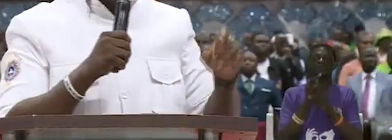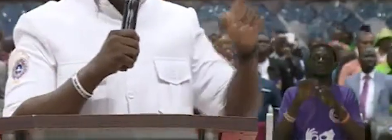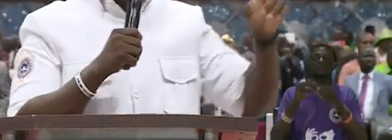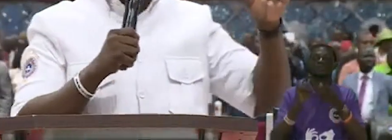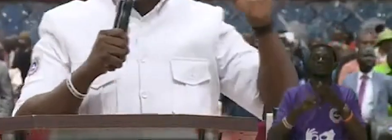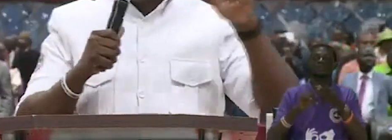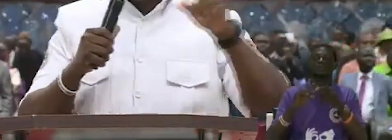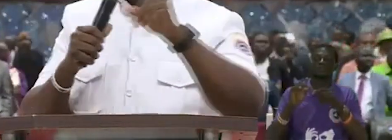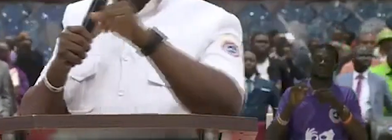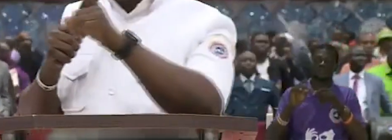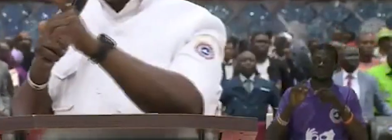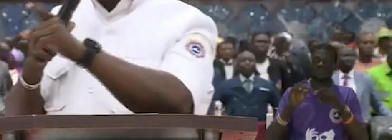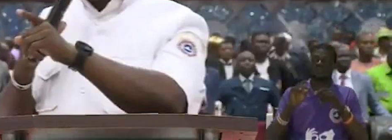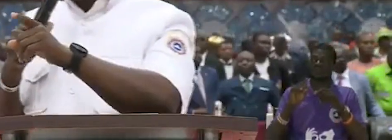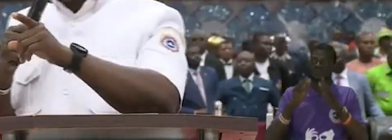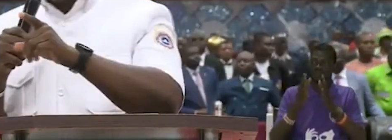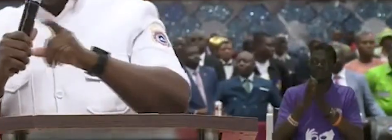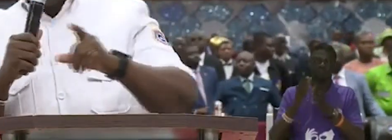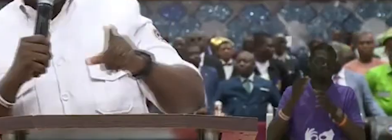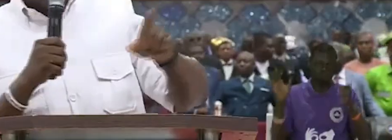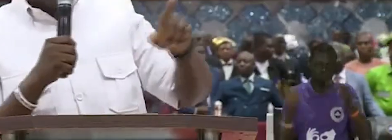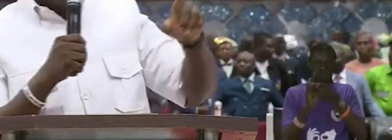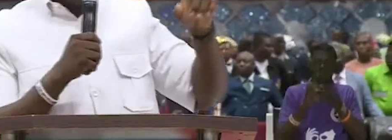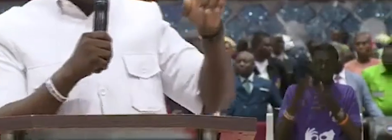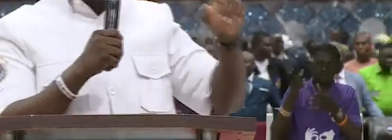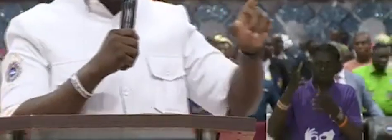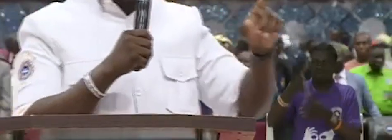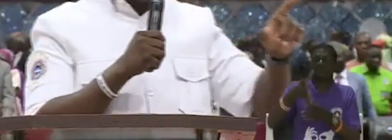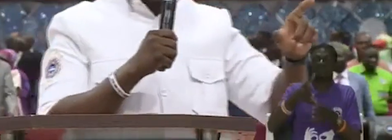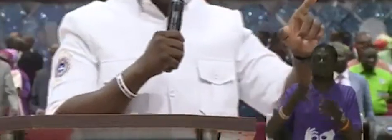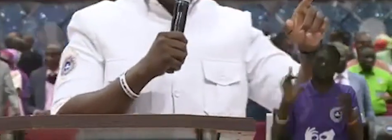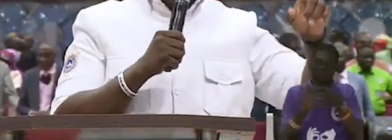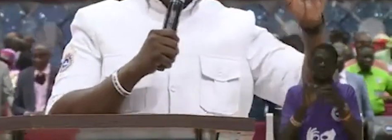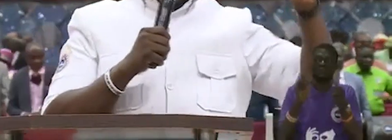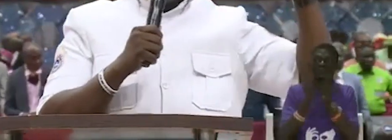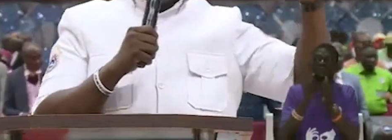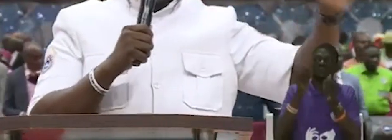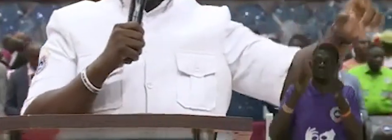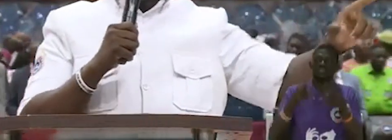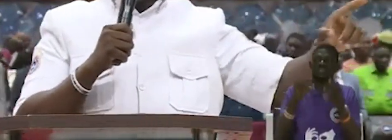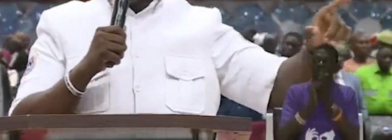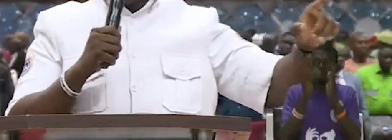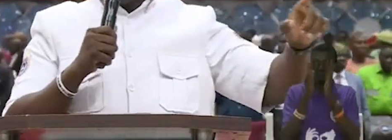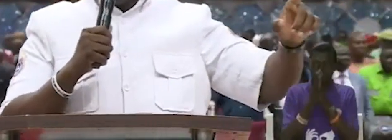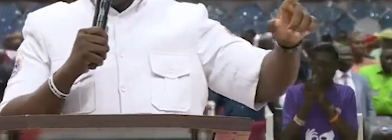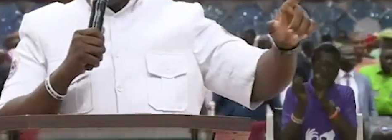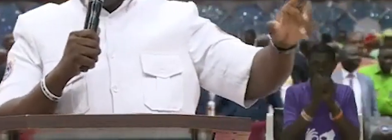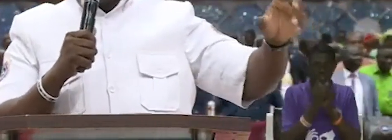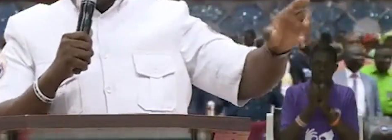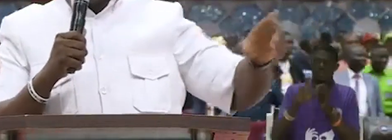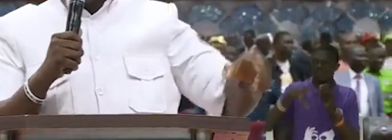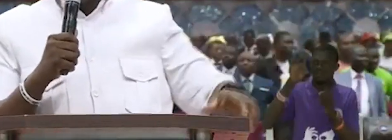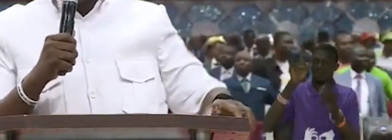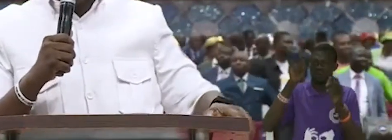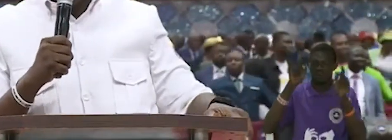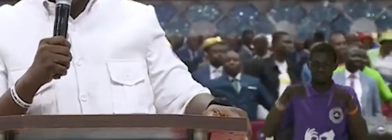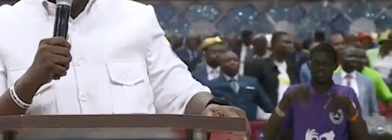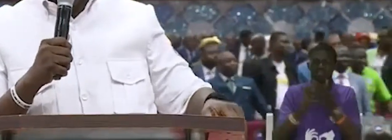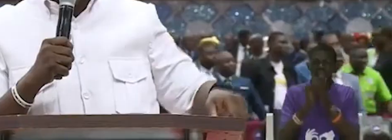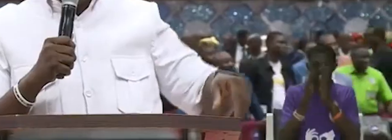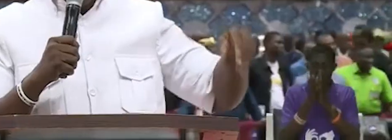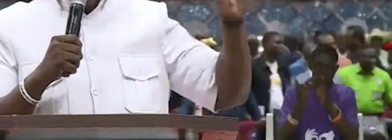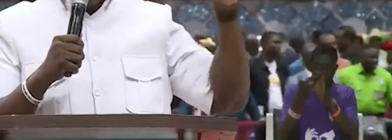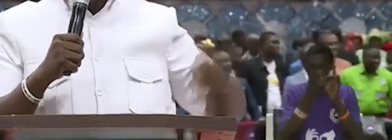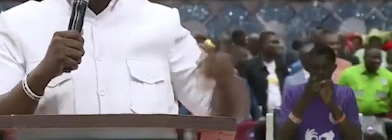somebody that looks like their prayer is going to be answered. Look at somebody that doesn't look like a prayer point, that looks like a prayer answer. And then agree with that same